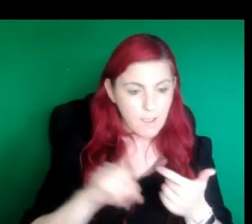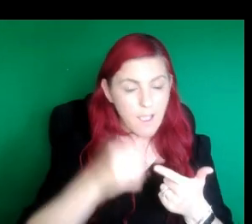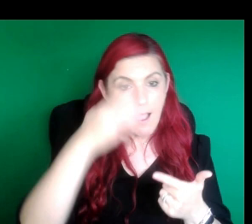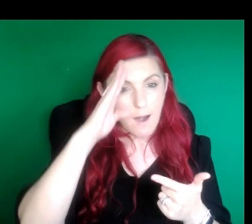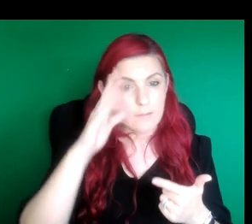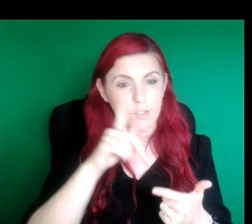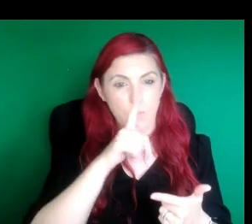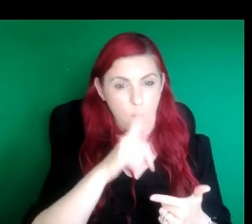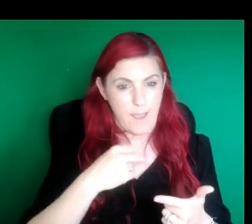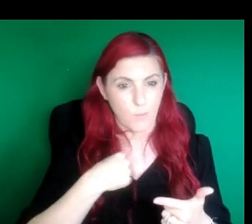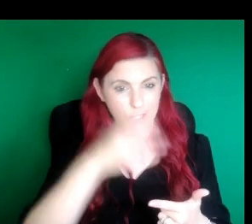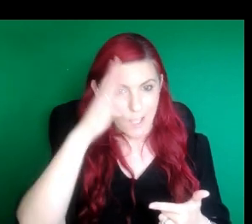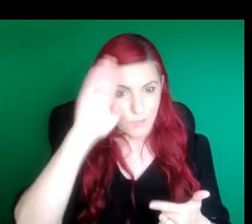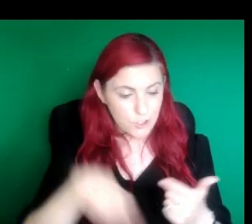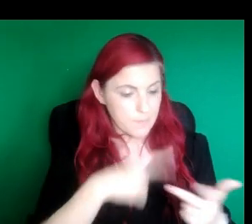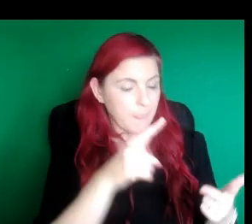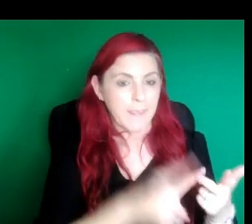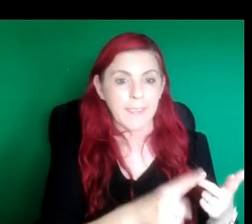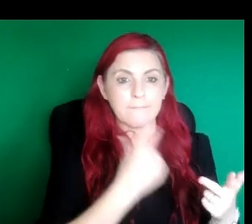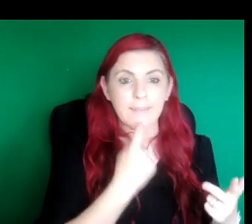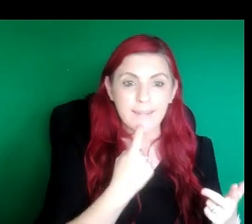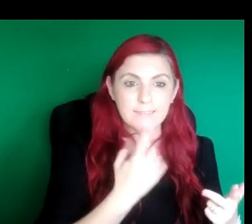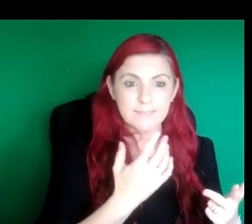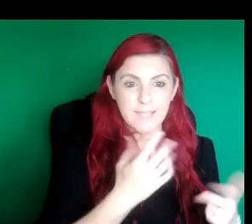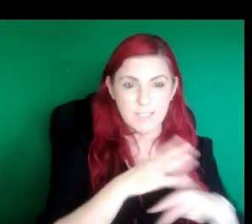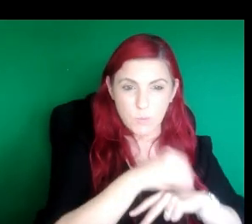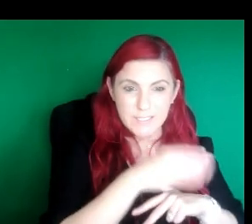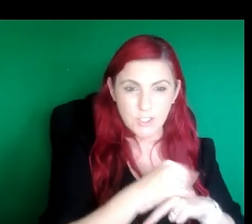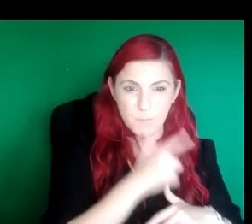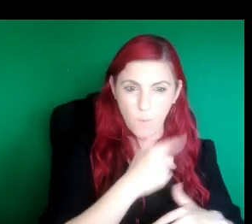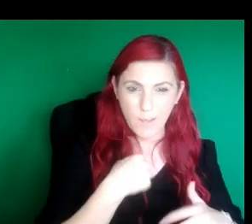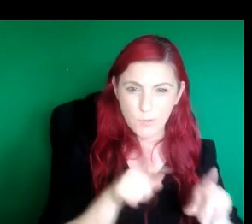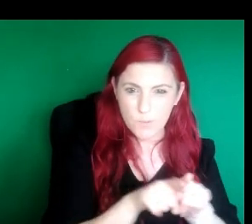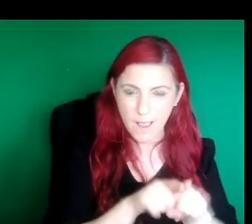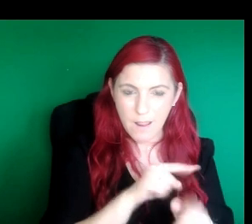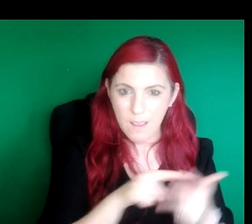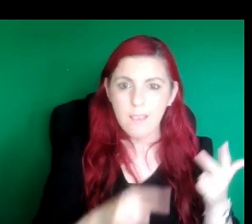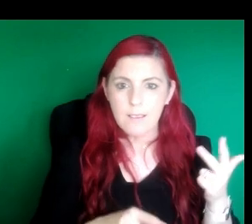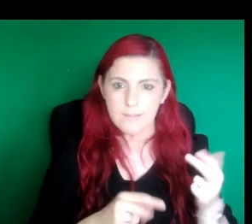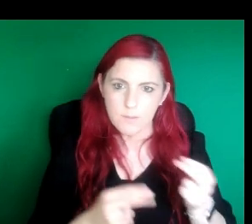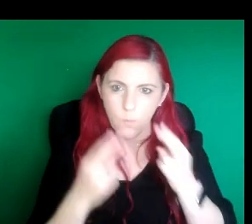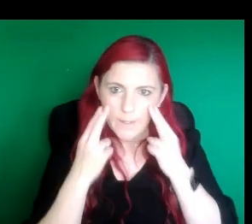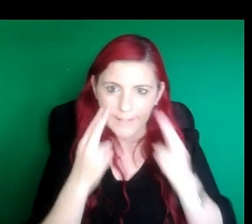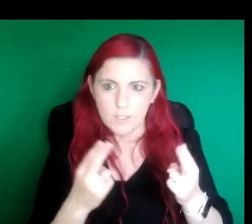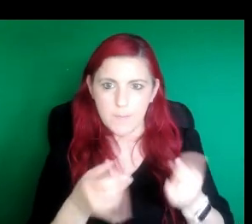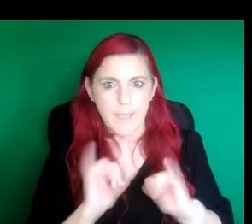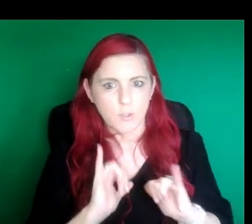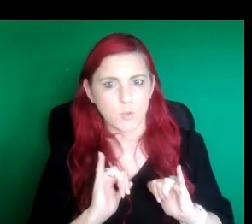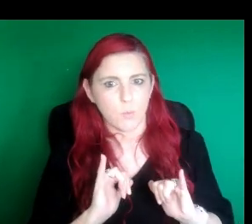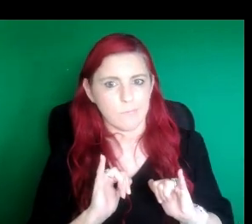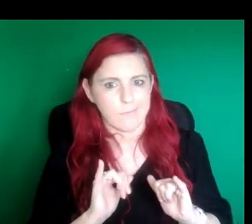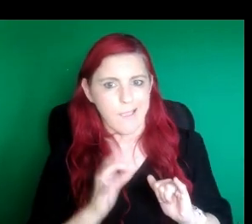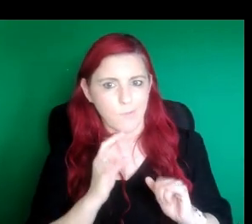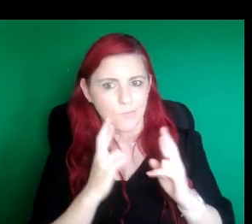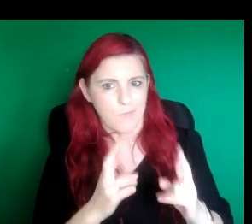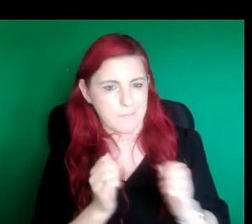see Swedish in Finland. And people wanted those same rights. And those rights need to be met with adequate services. That's so important. And